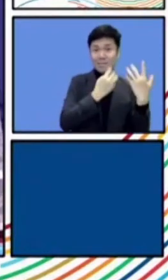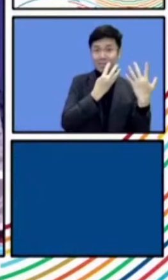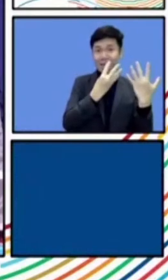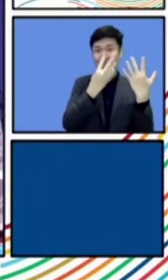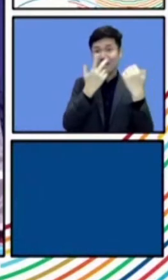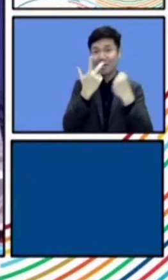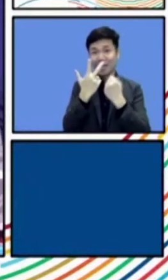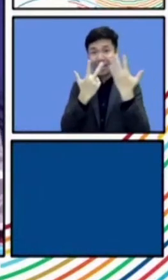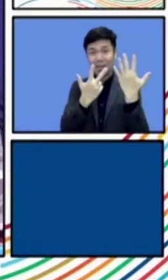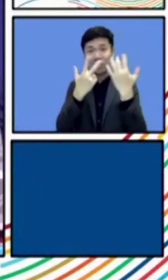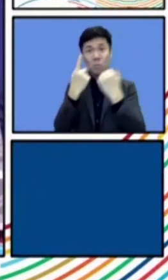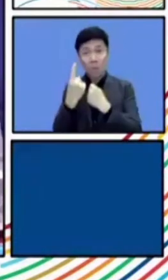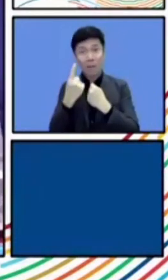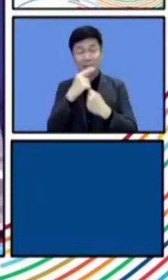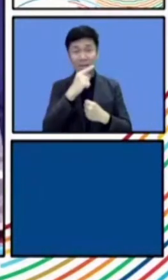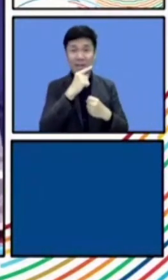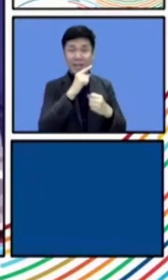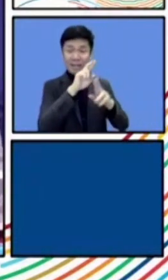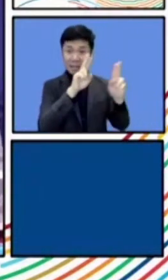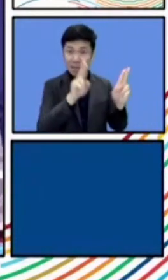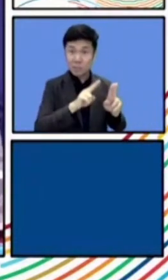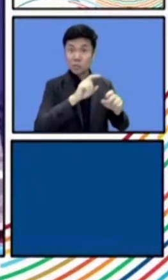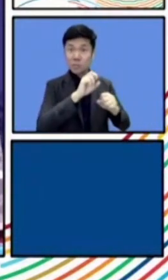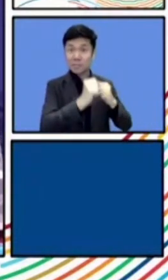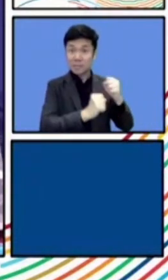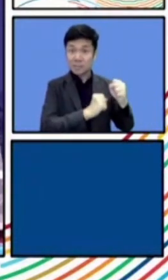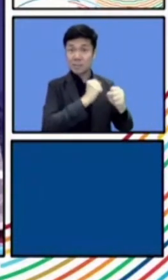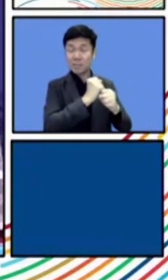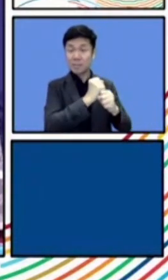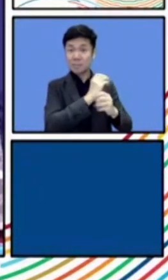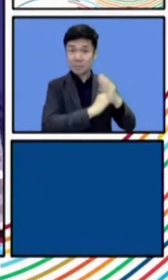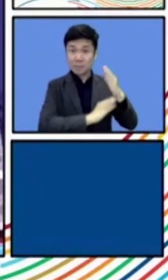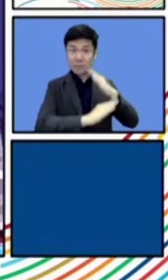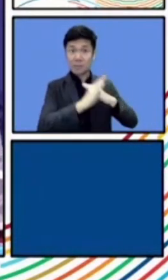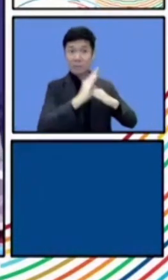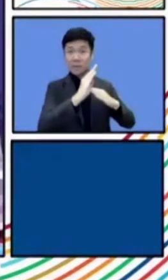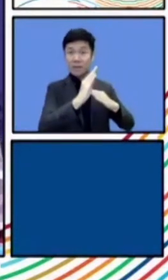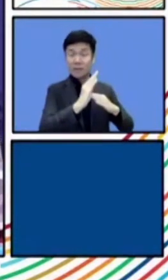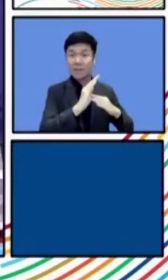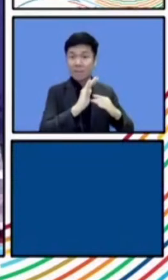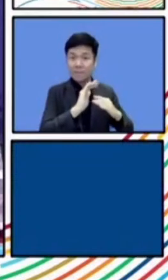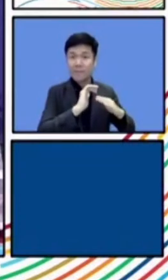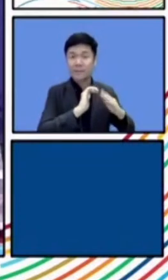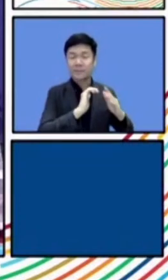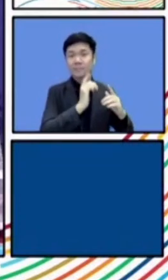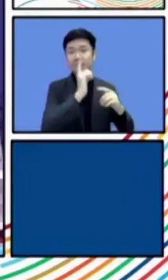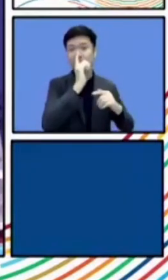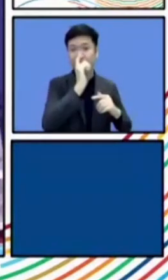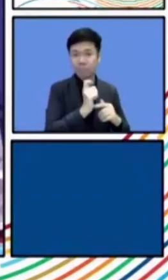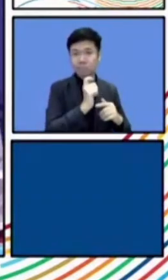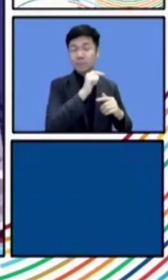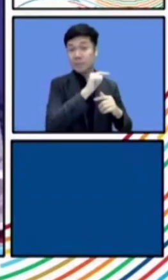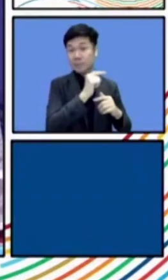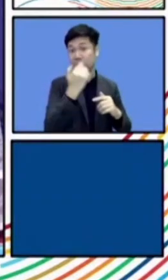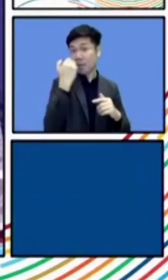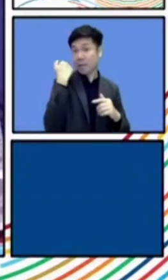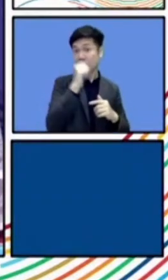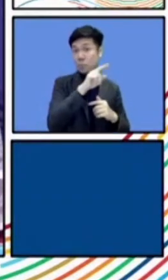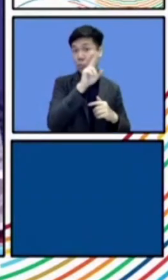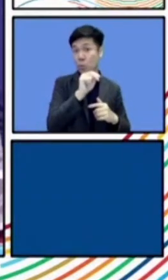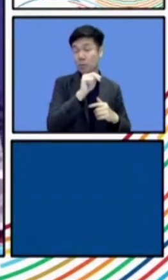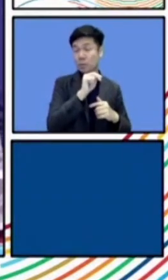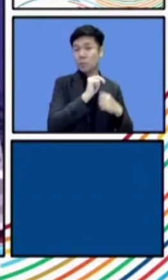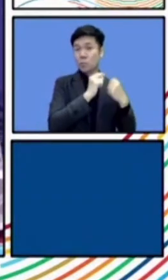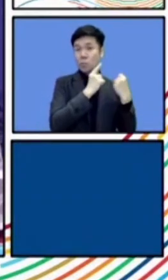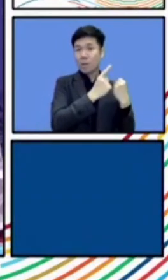the persons of disability was started by the United Nations and I think 41 quick